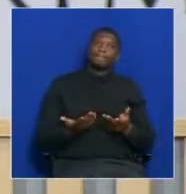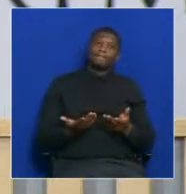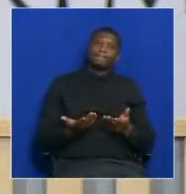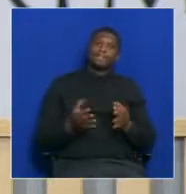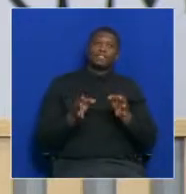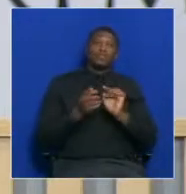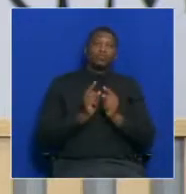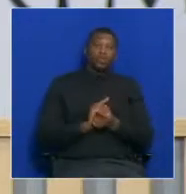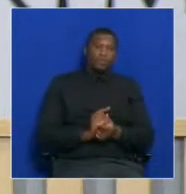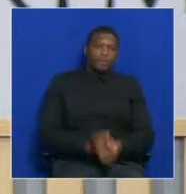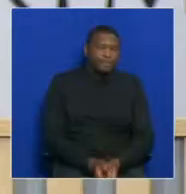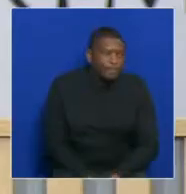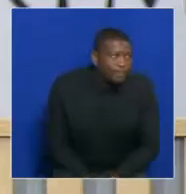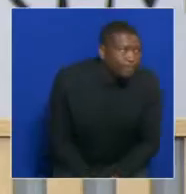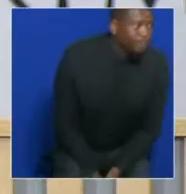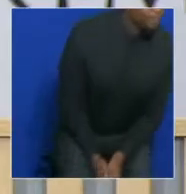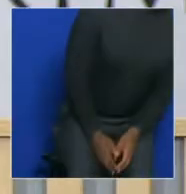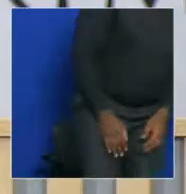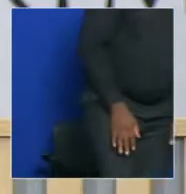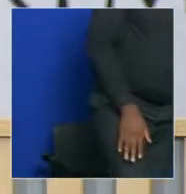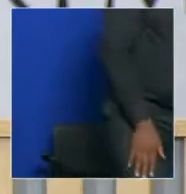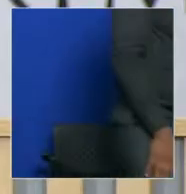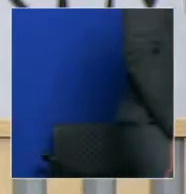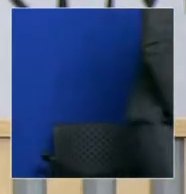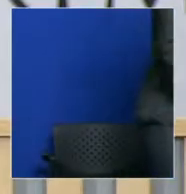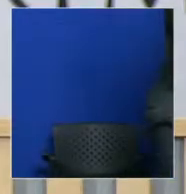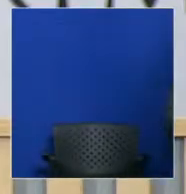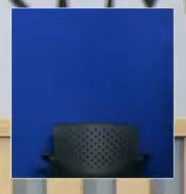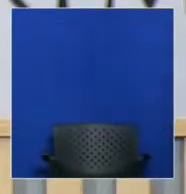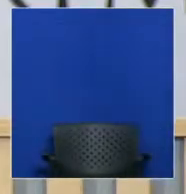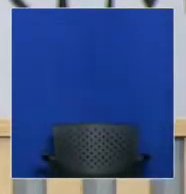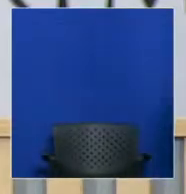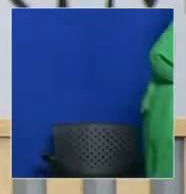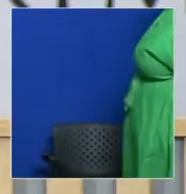I took his word for it.